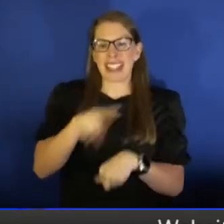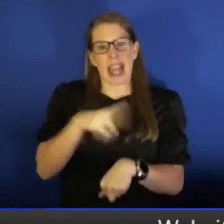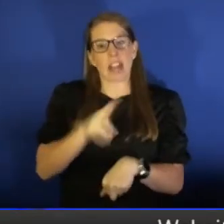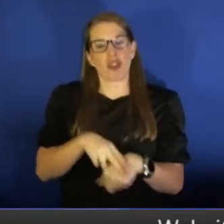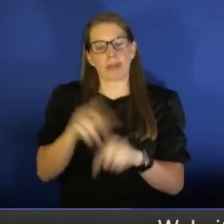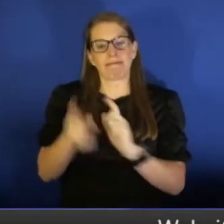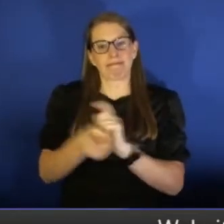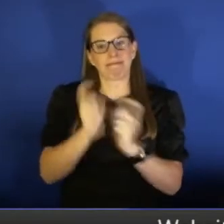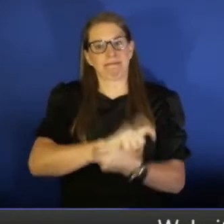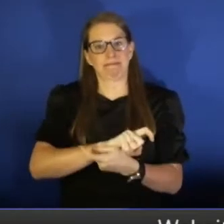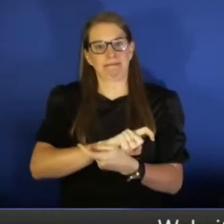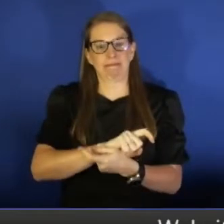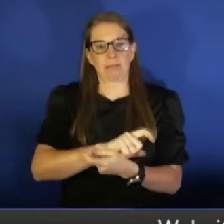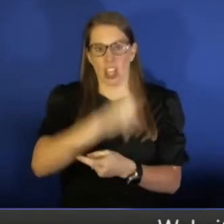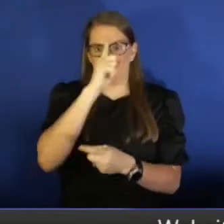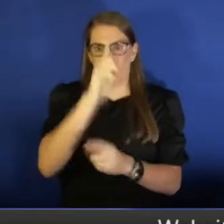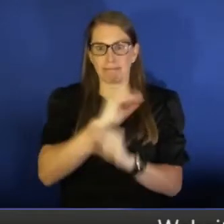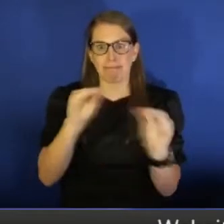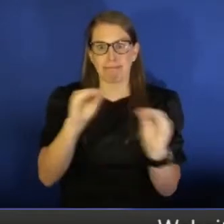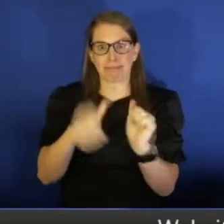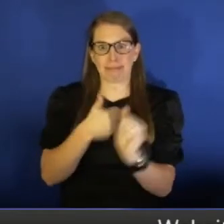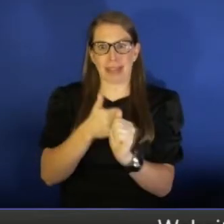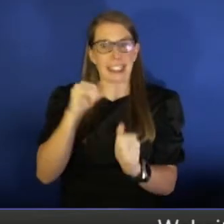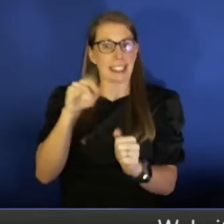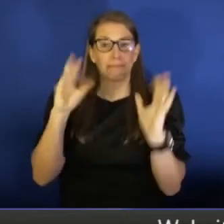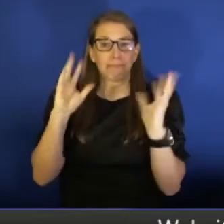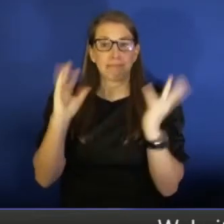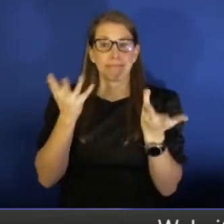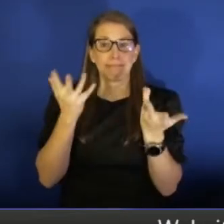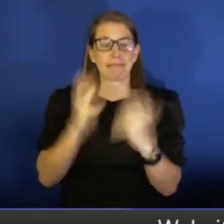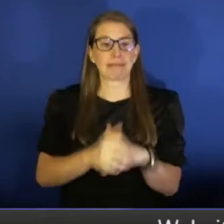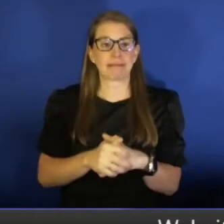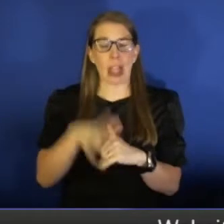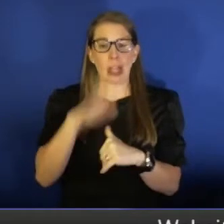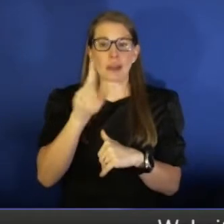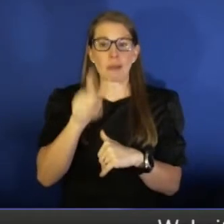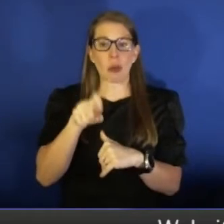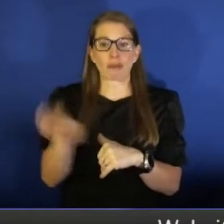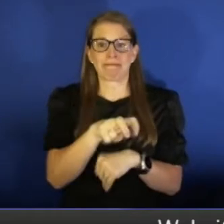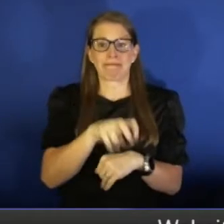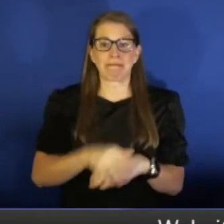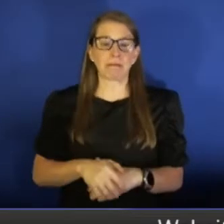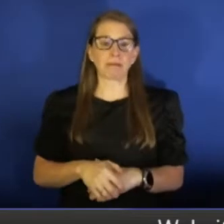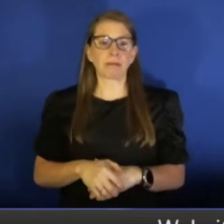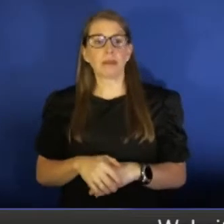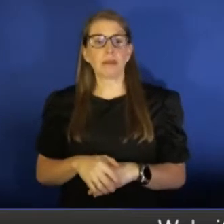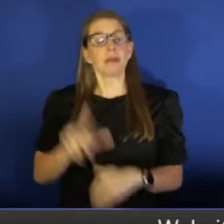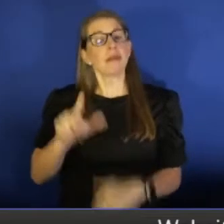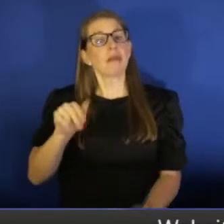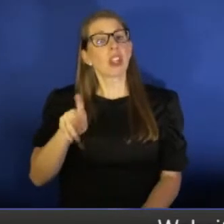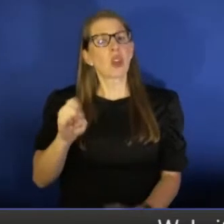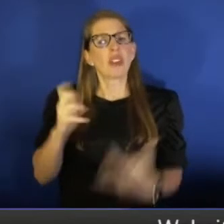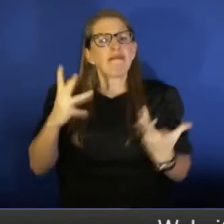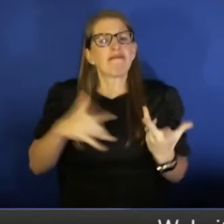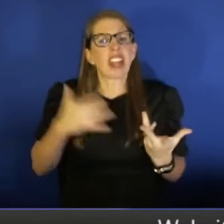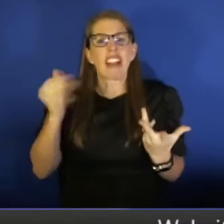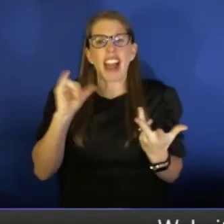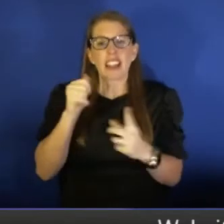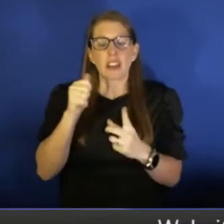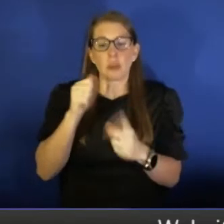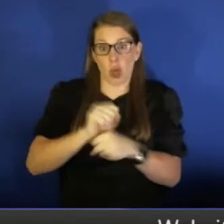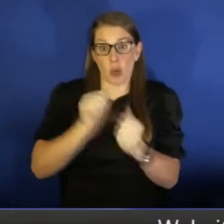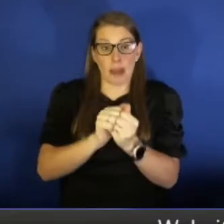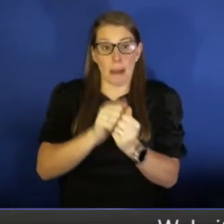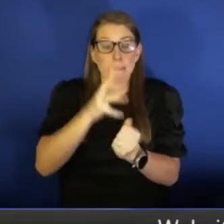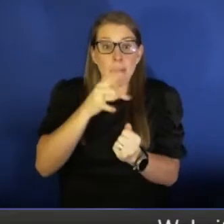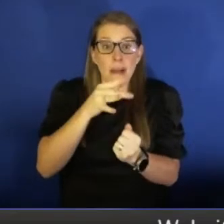no-brainer. Yeah, a big head spin, but you were right where you were supposed to be. Luke, what has it been like to work with Mom, create this organization, but